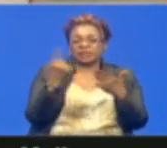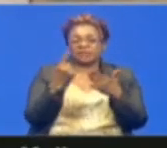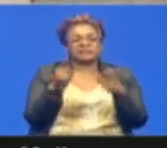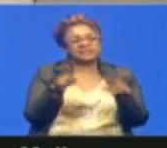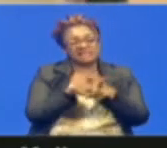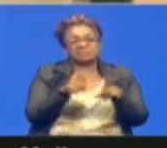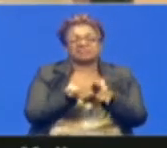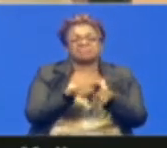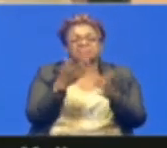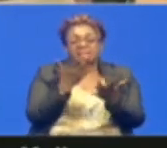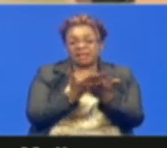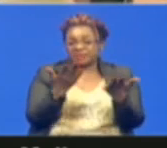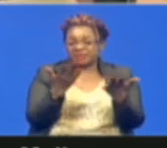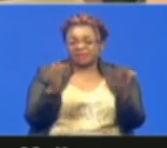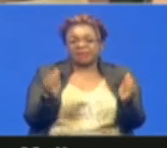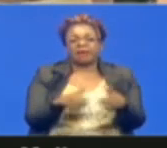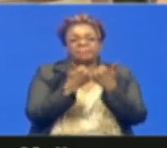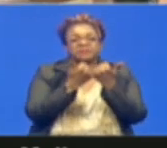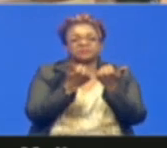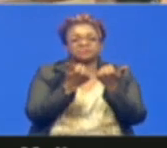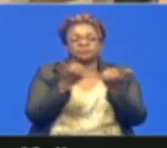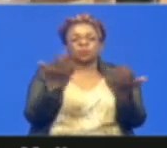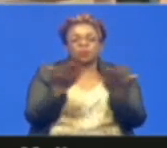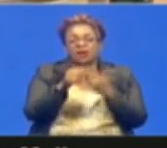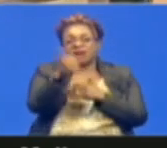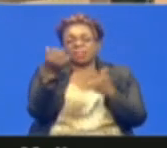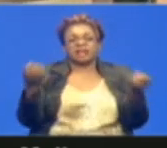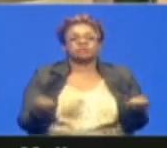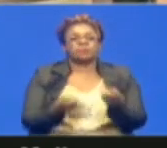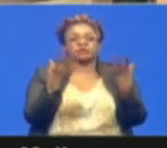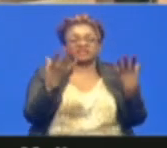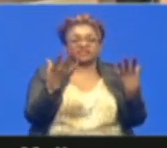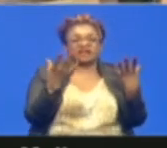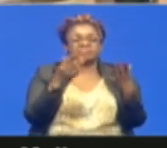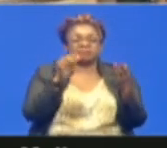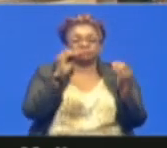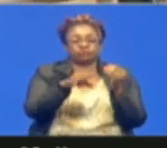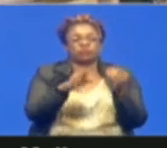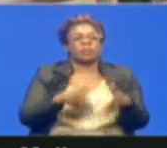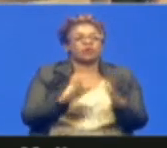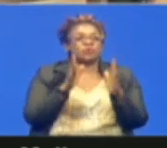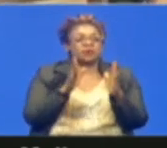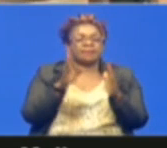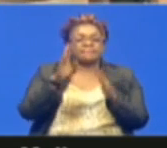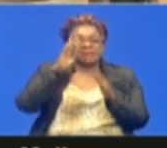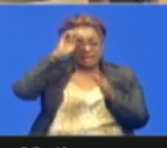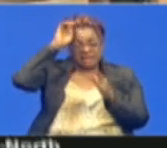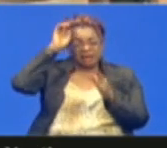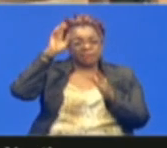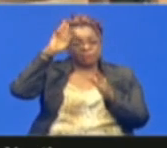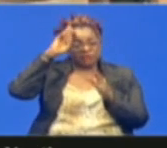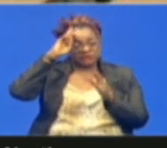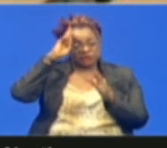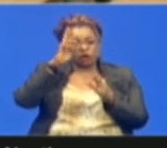Bambu area in Mandera North, where another improvised explosive device had been planted on the road. Mandera Police Commander Jeremiah Kusiom